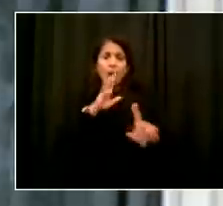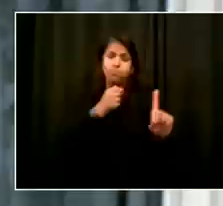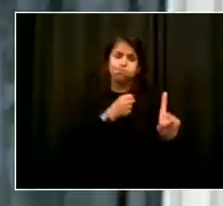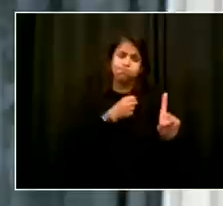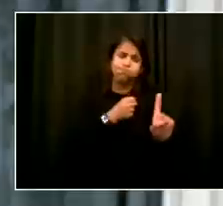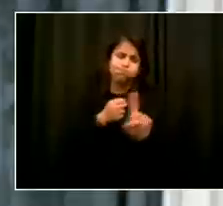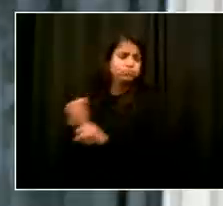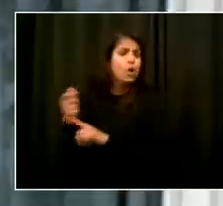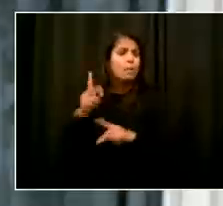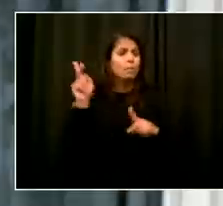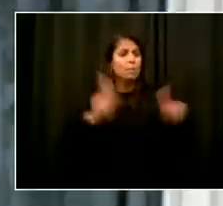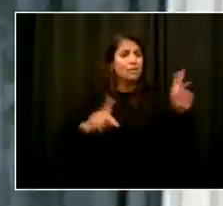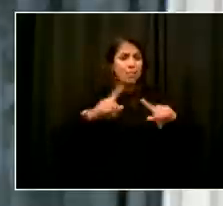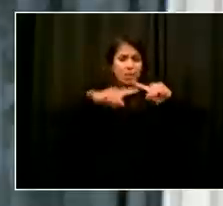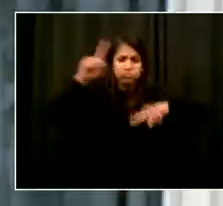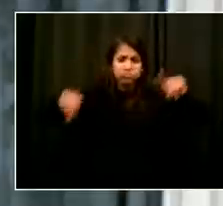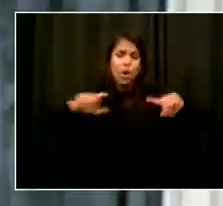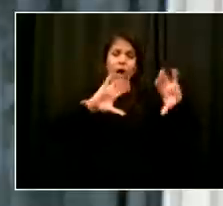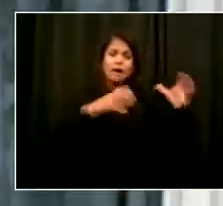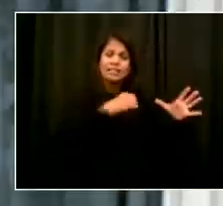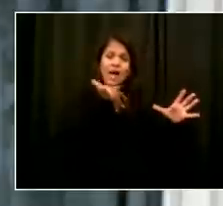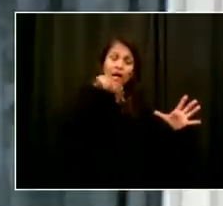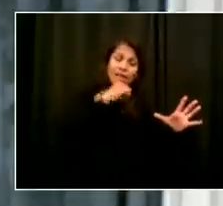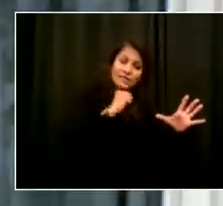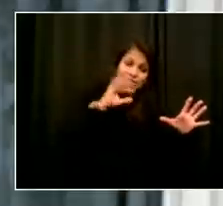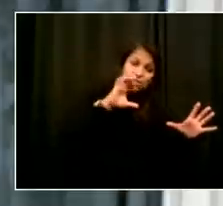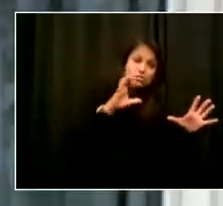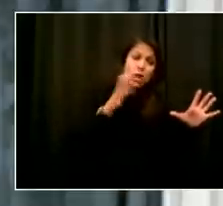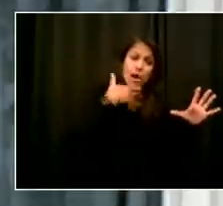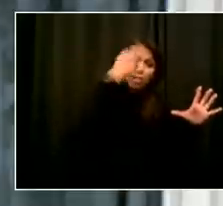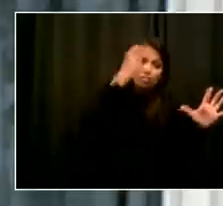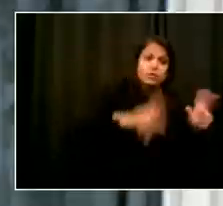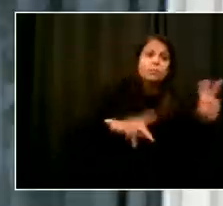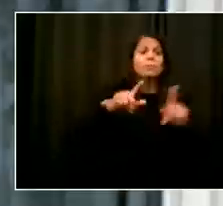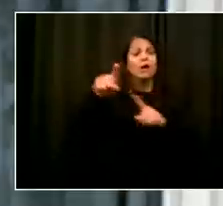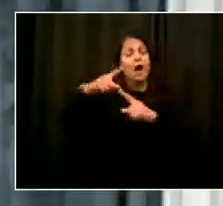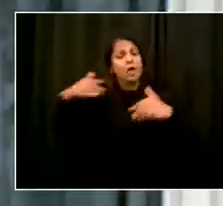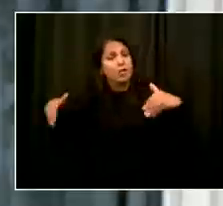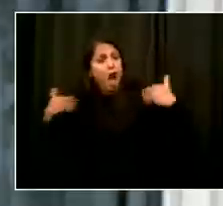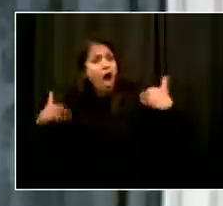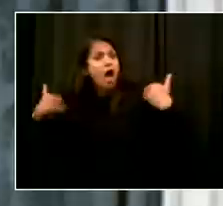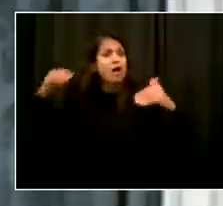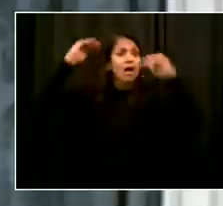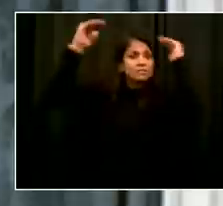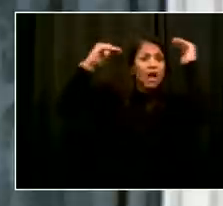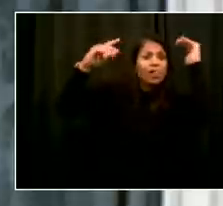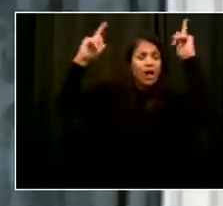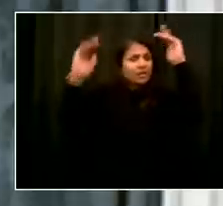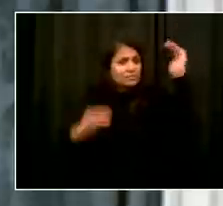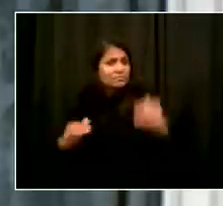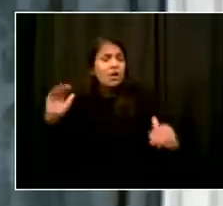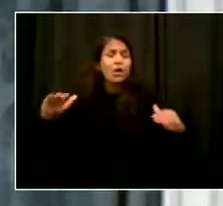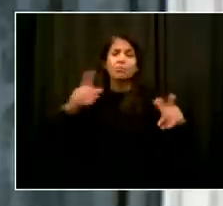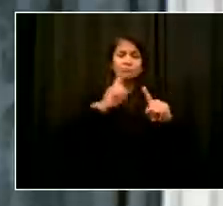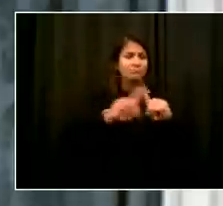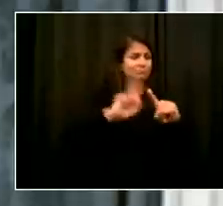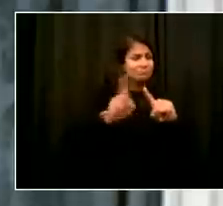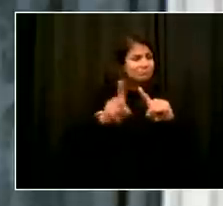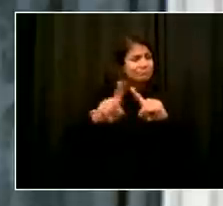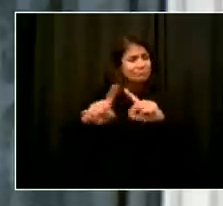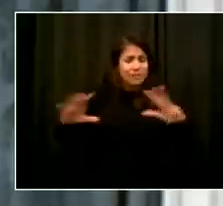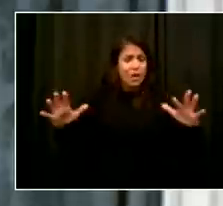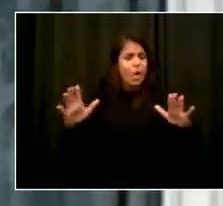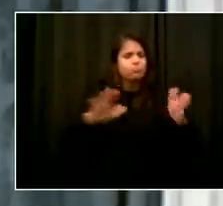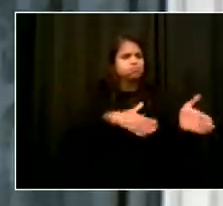protect at-risk New Yorkers. I do want to conclude, Mr. Mayor, with one final appeal to New Yorkers. While